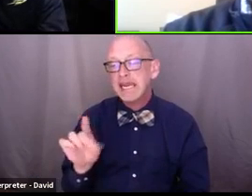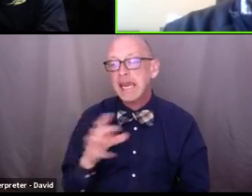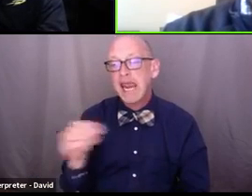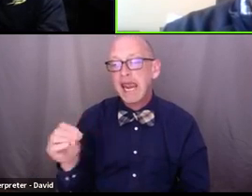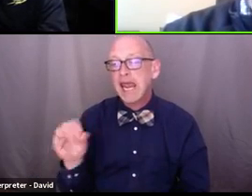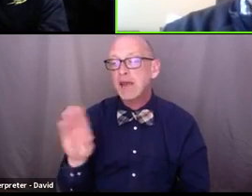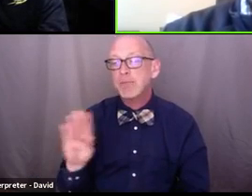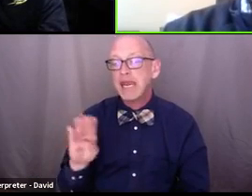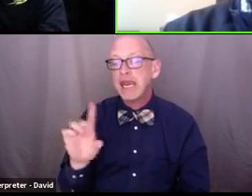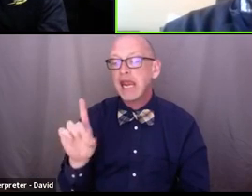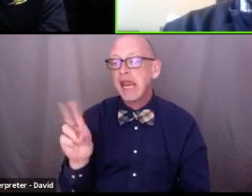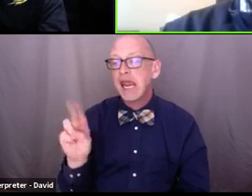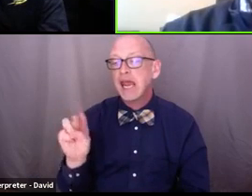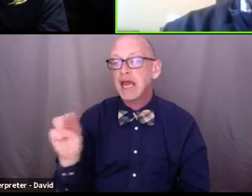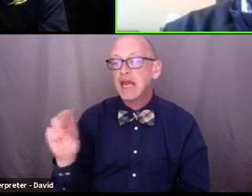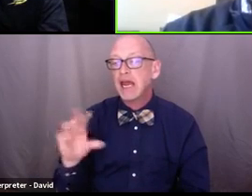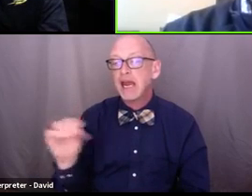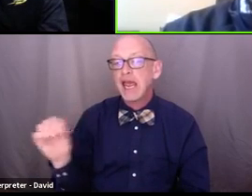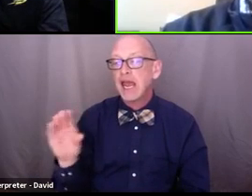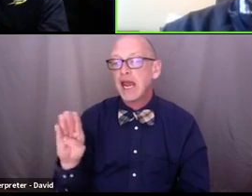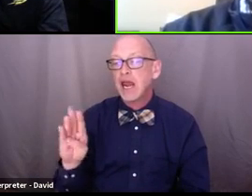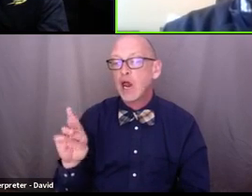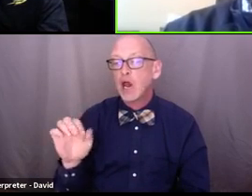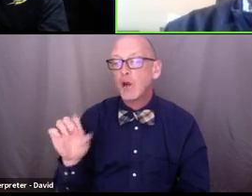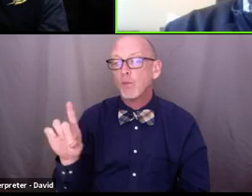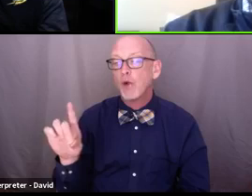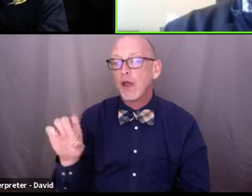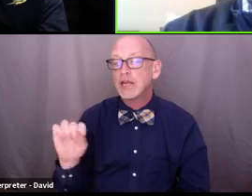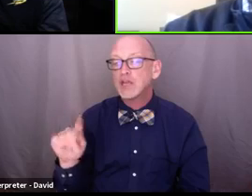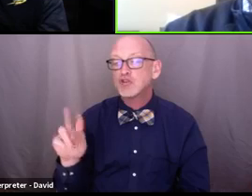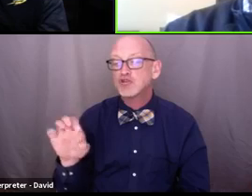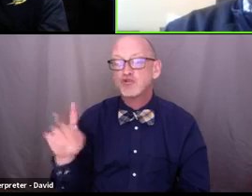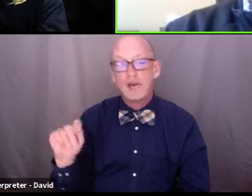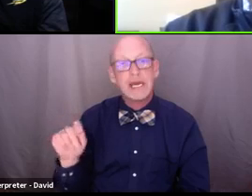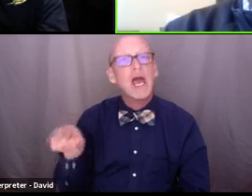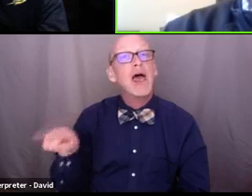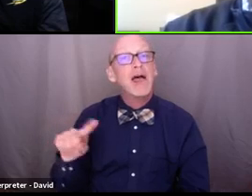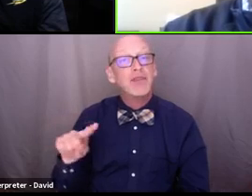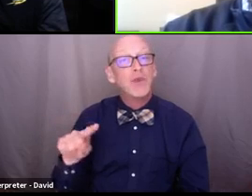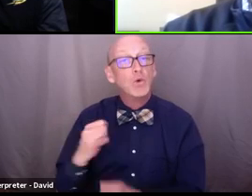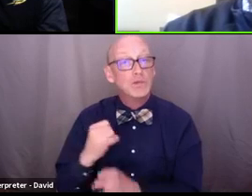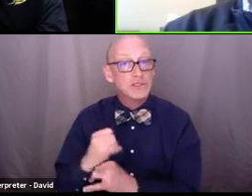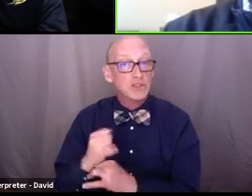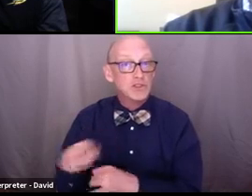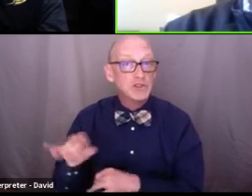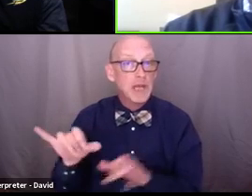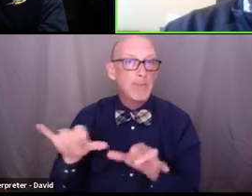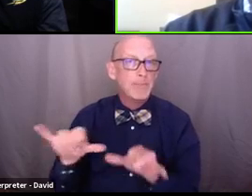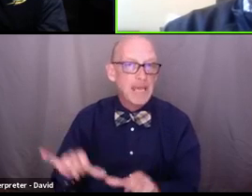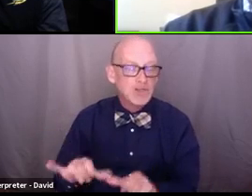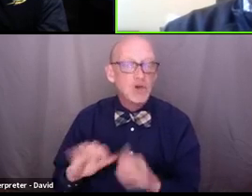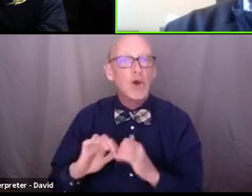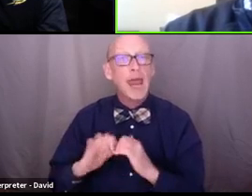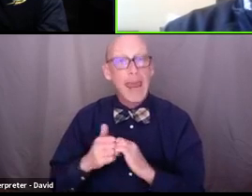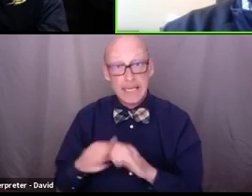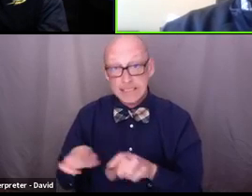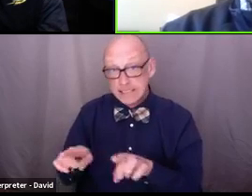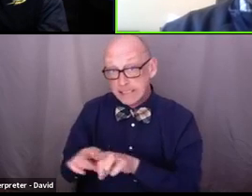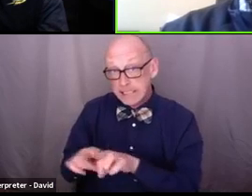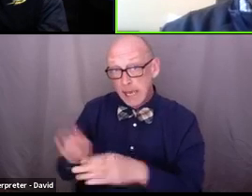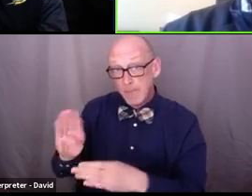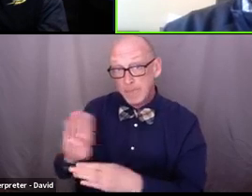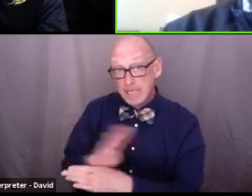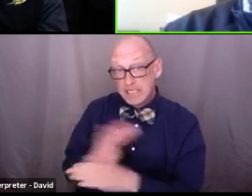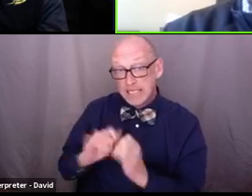initials, Equifax, Equifax Business, those institutions kind of measure how well as a business you are paying